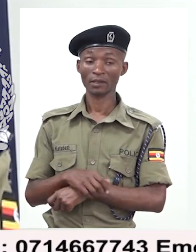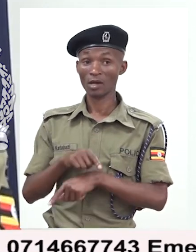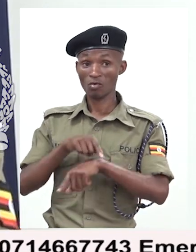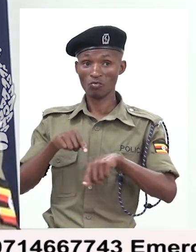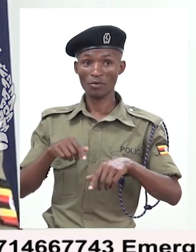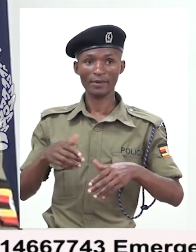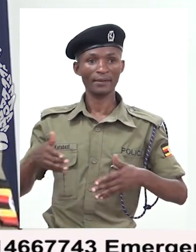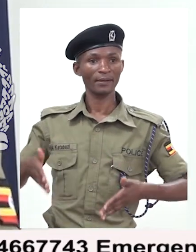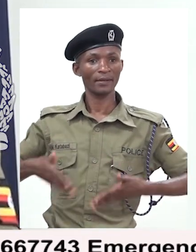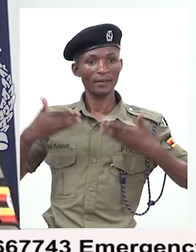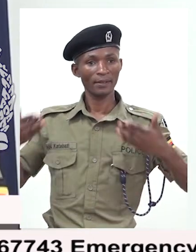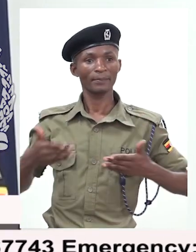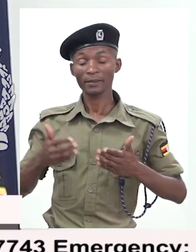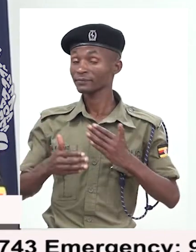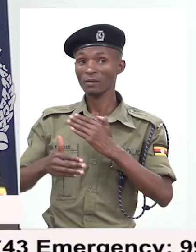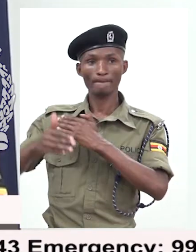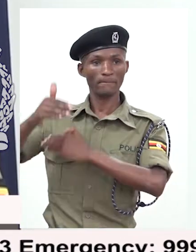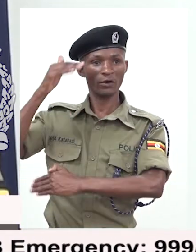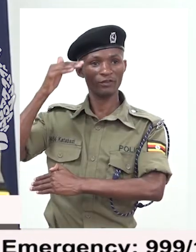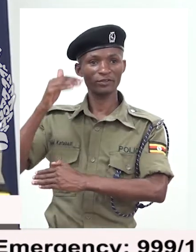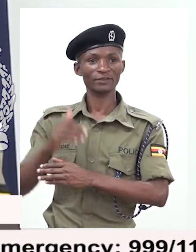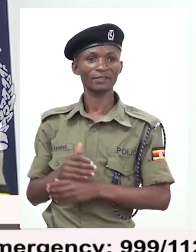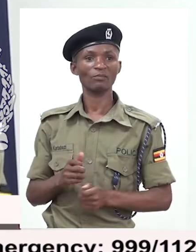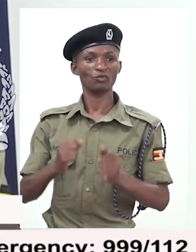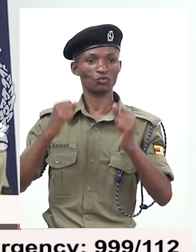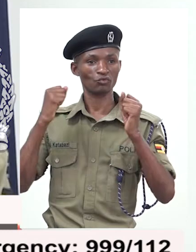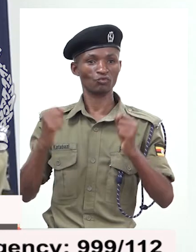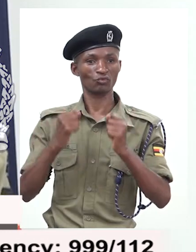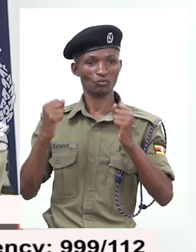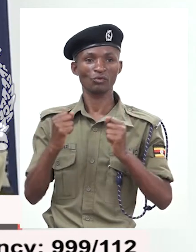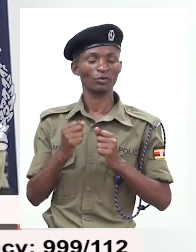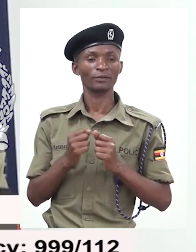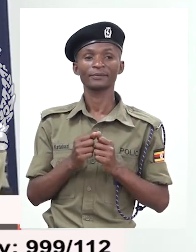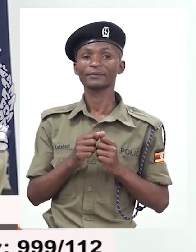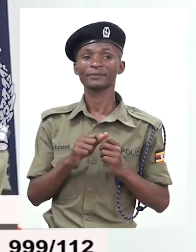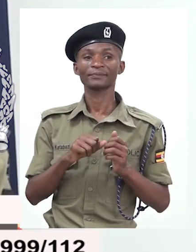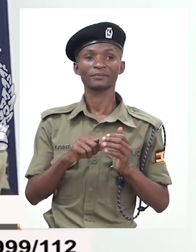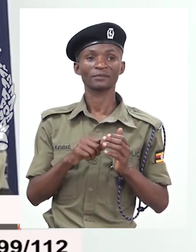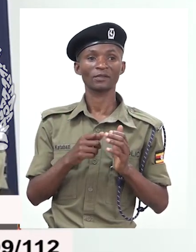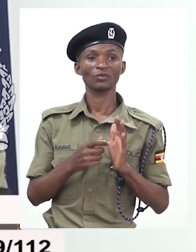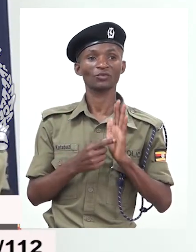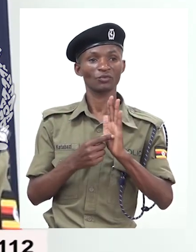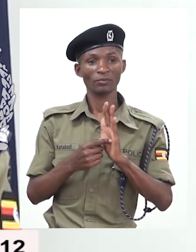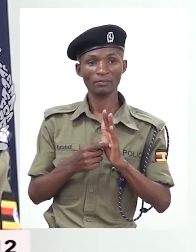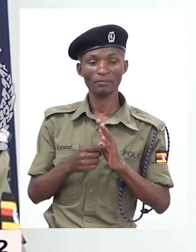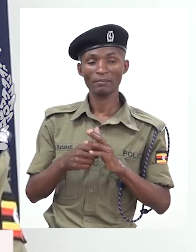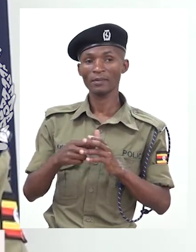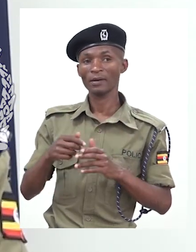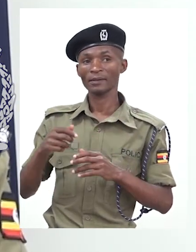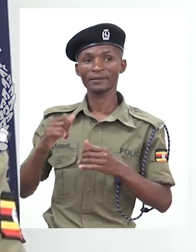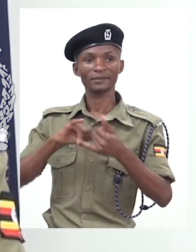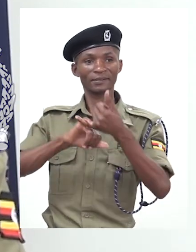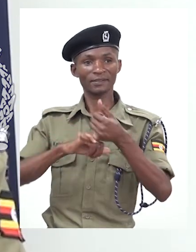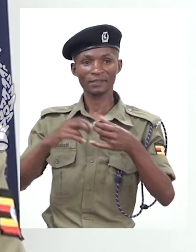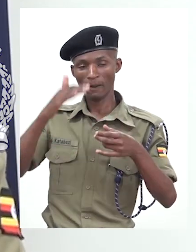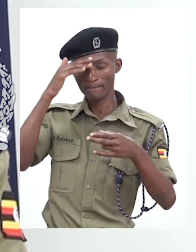bravery and professionalism exhibited by the senior police officer, ASP